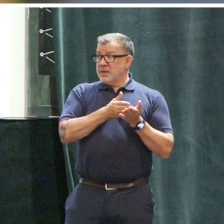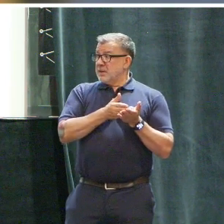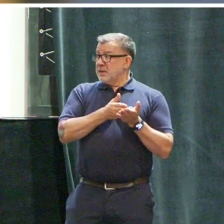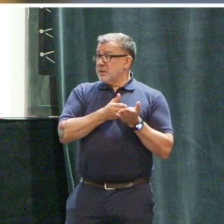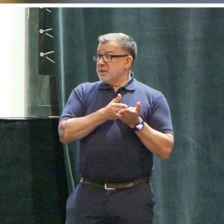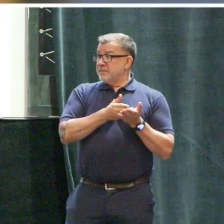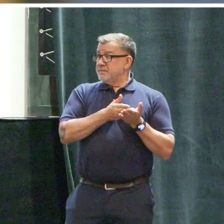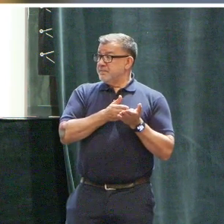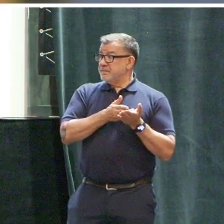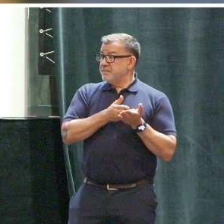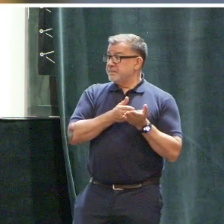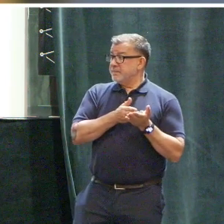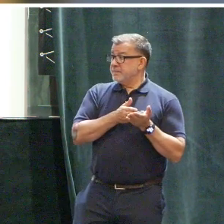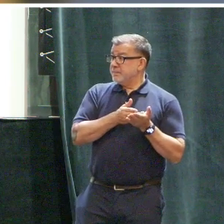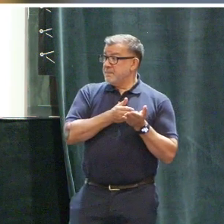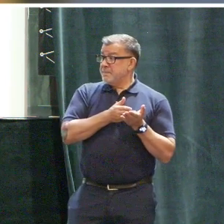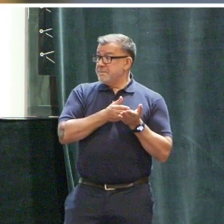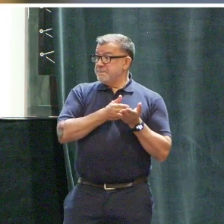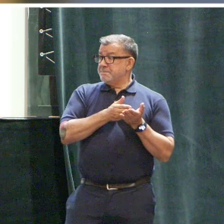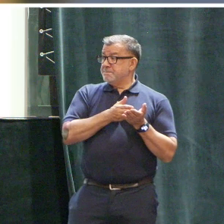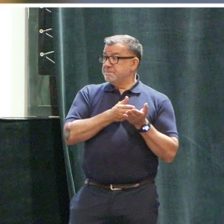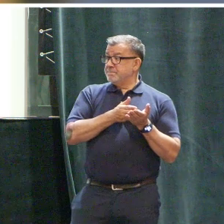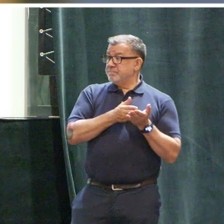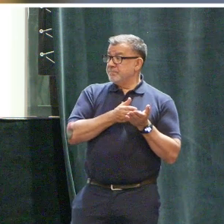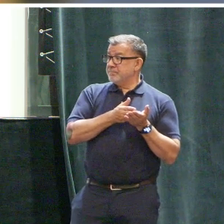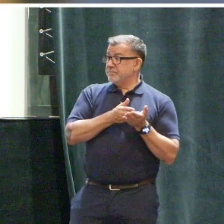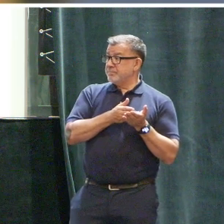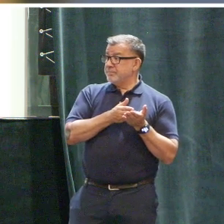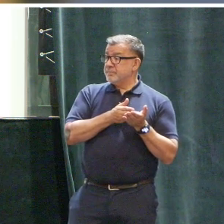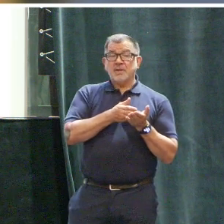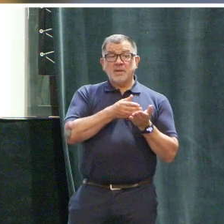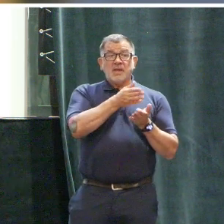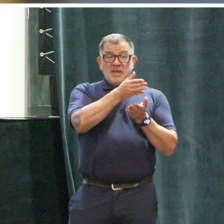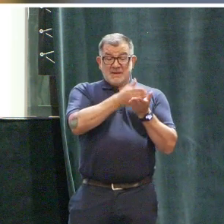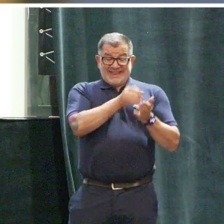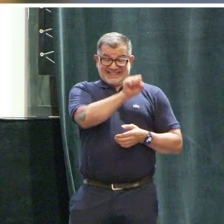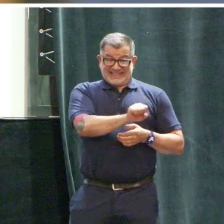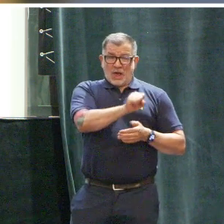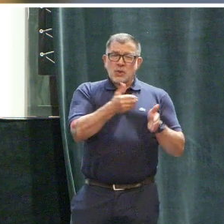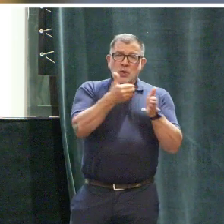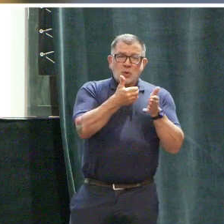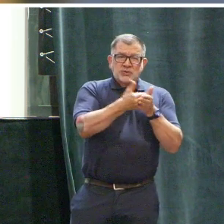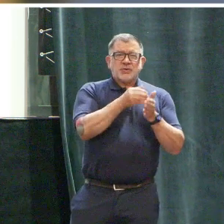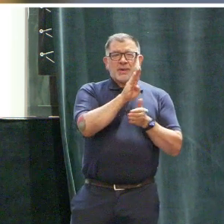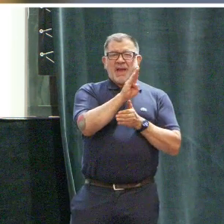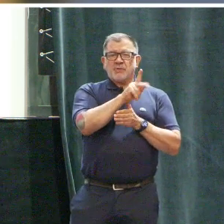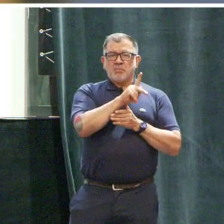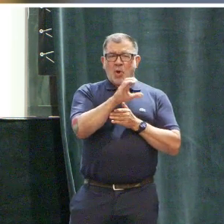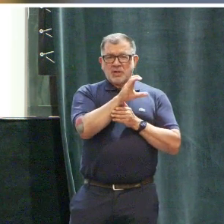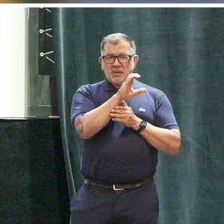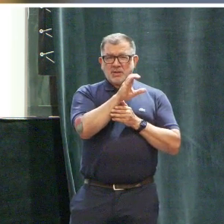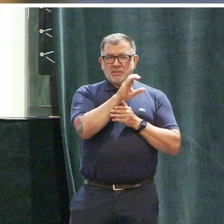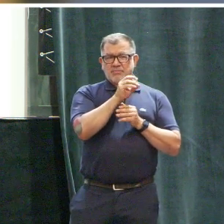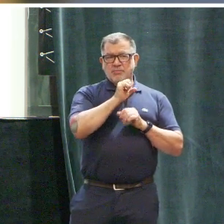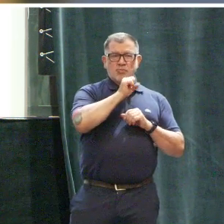Cove building, we are tying into the South Battery Park Resiliency Project, which continues from